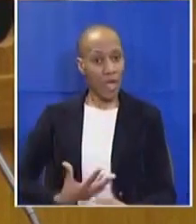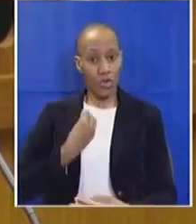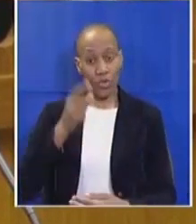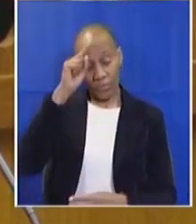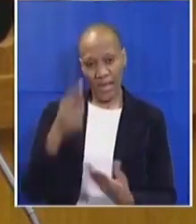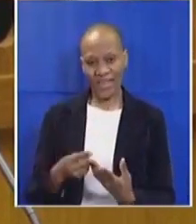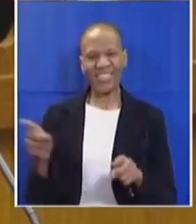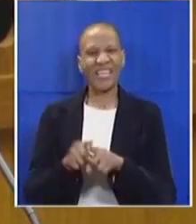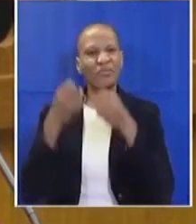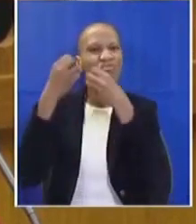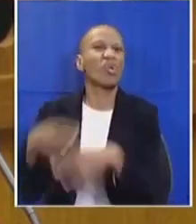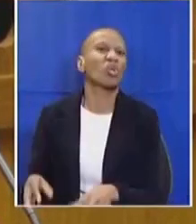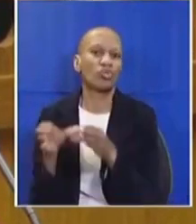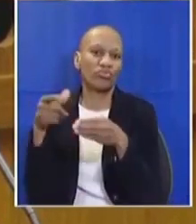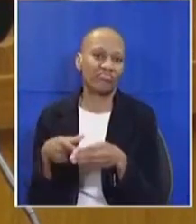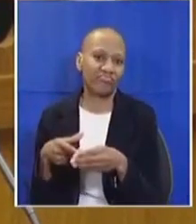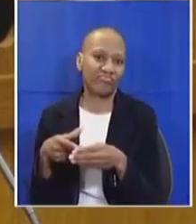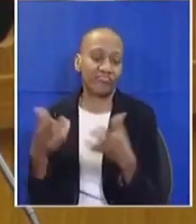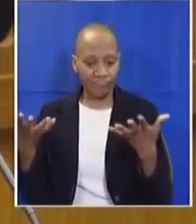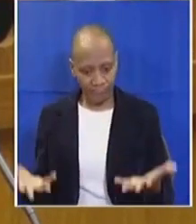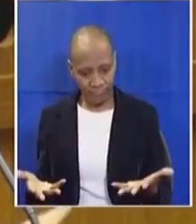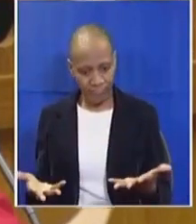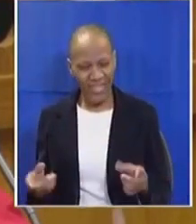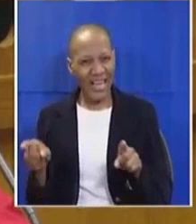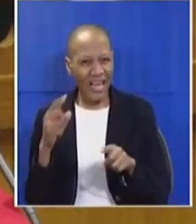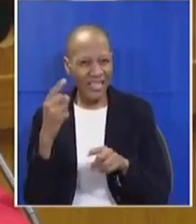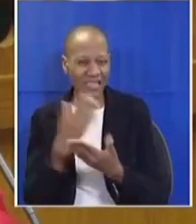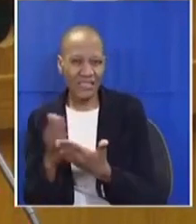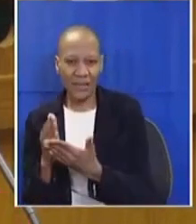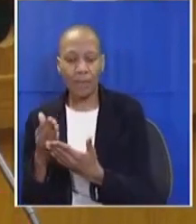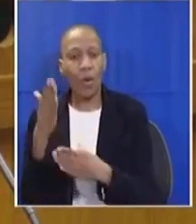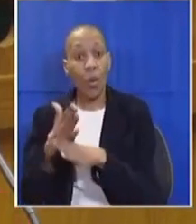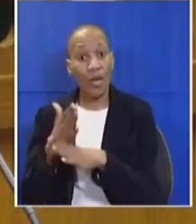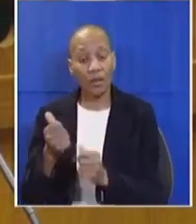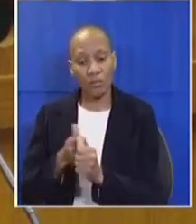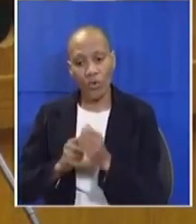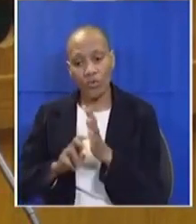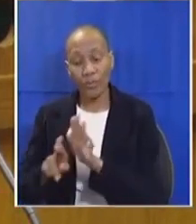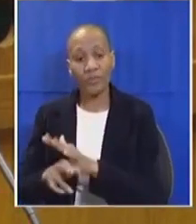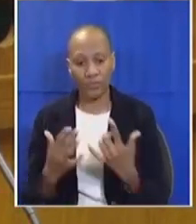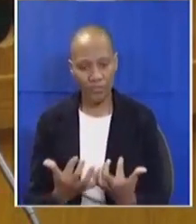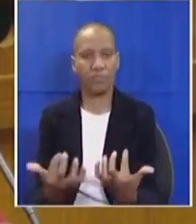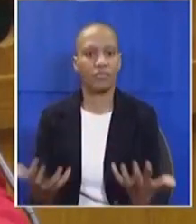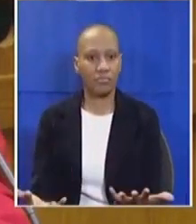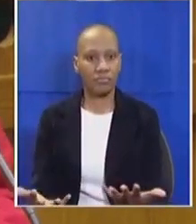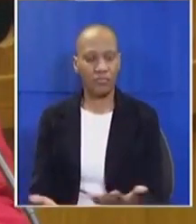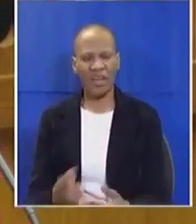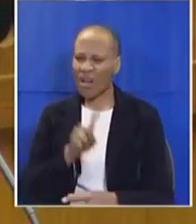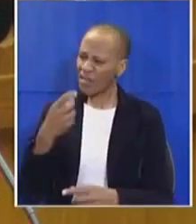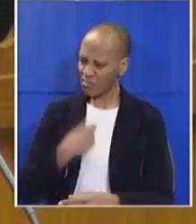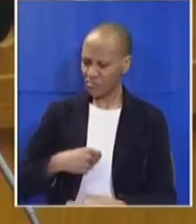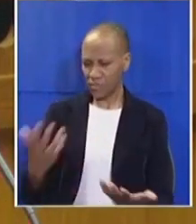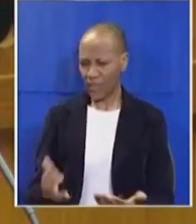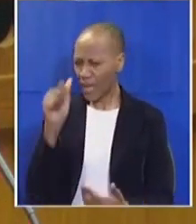lost generation, even by many in the liberation movement. Ask yourself, why was the ANC's